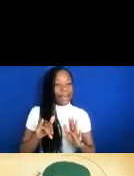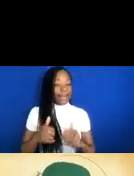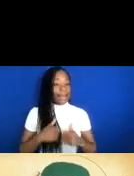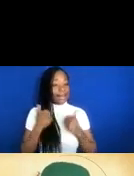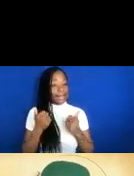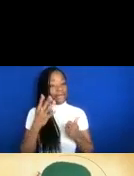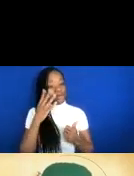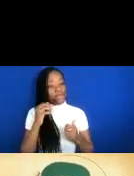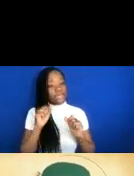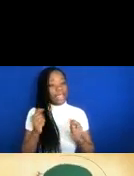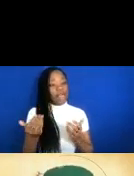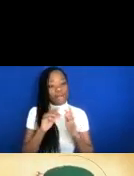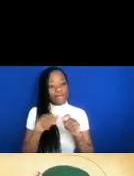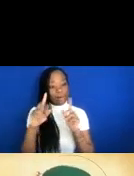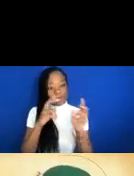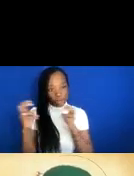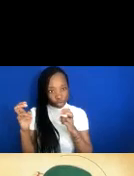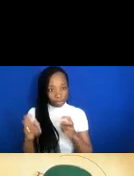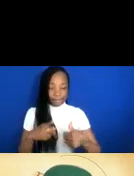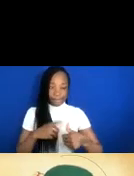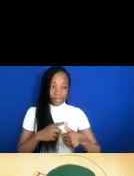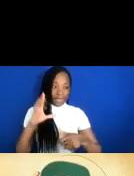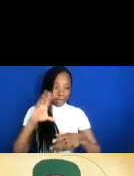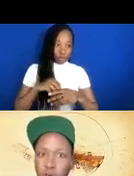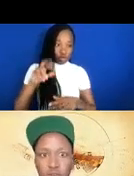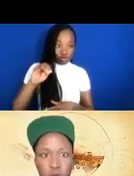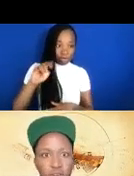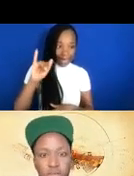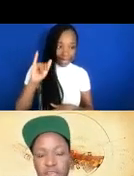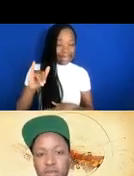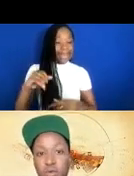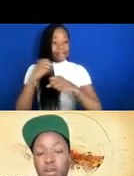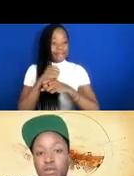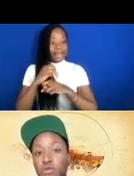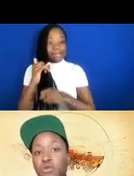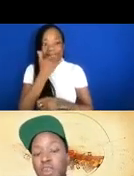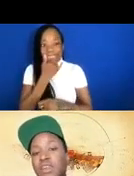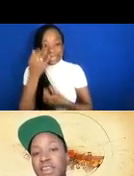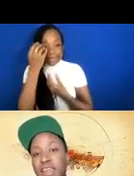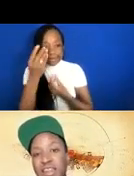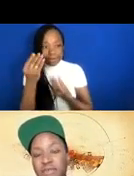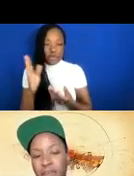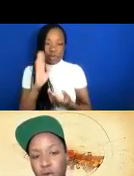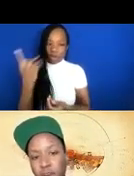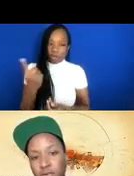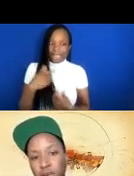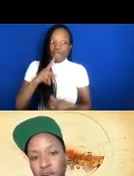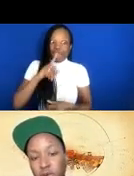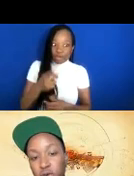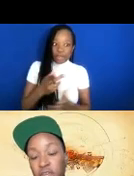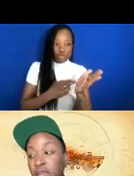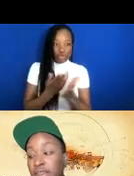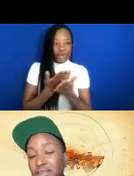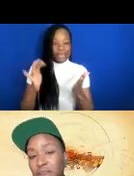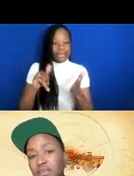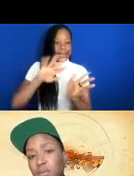including reality, also it fights the misinformation. There are always going to be real true things that get left out whenever a